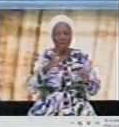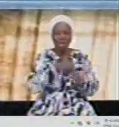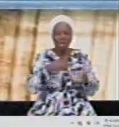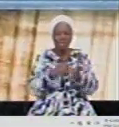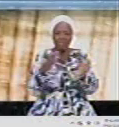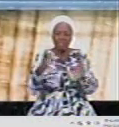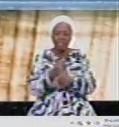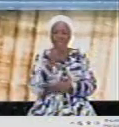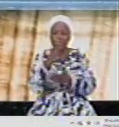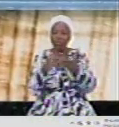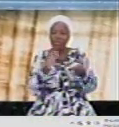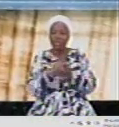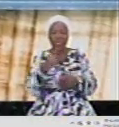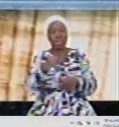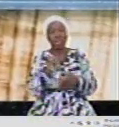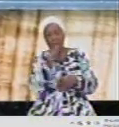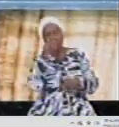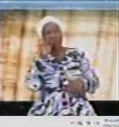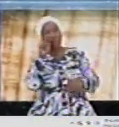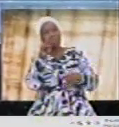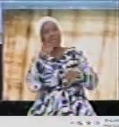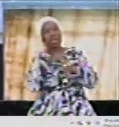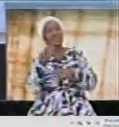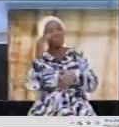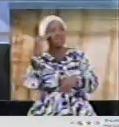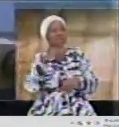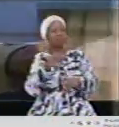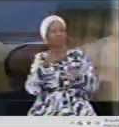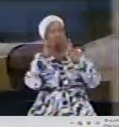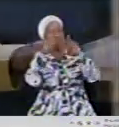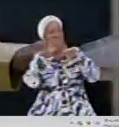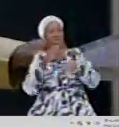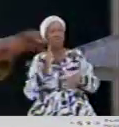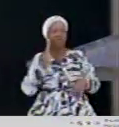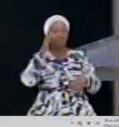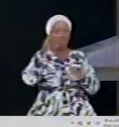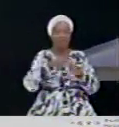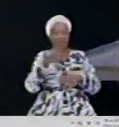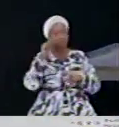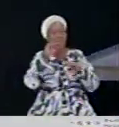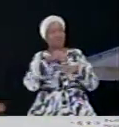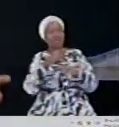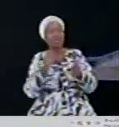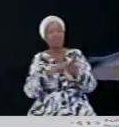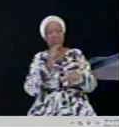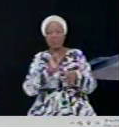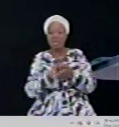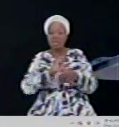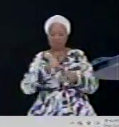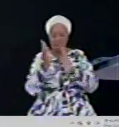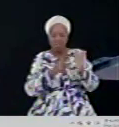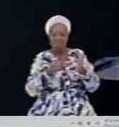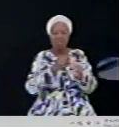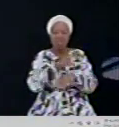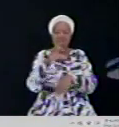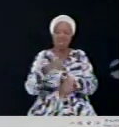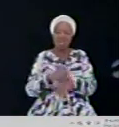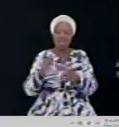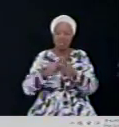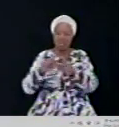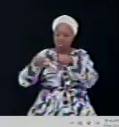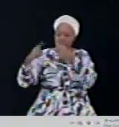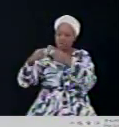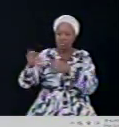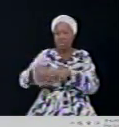I'm looking at the head. I'm looking at the time I leave this earth. You leave college and then you go to the